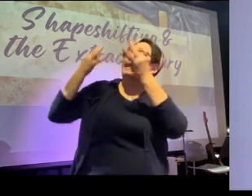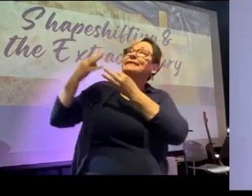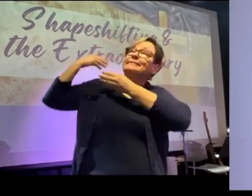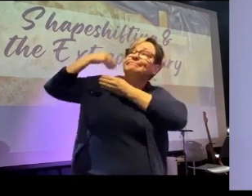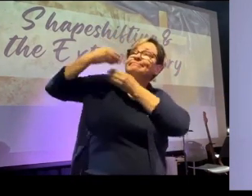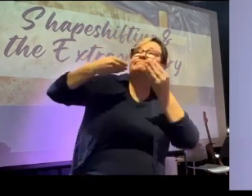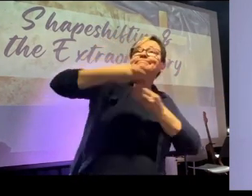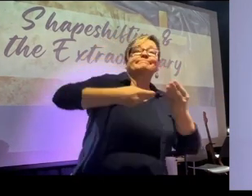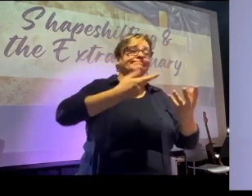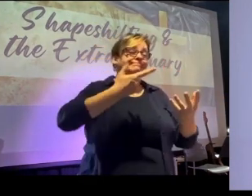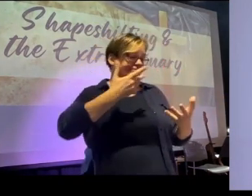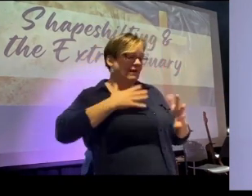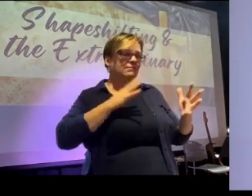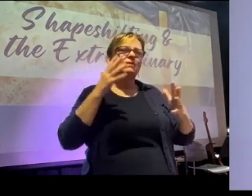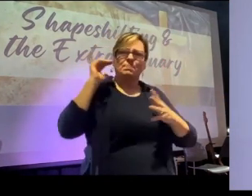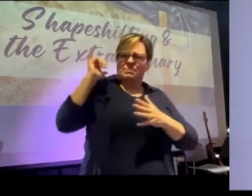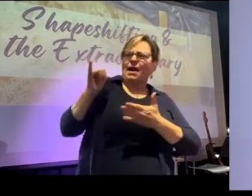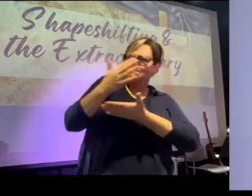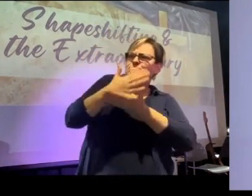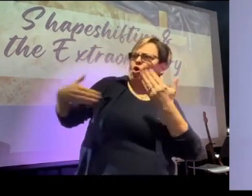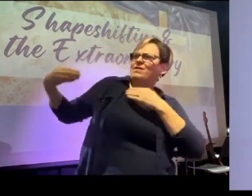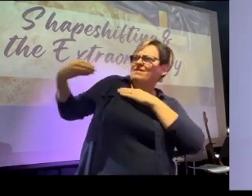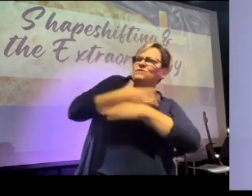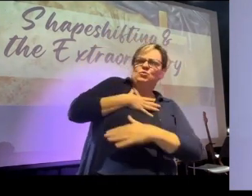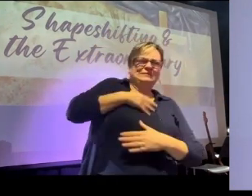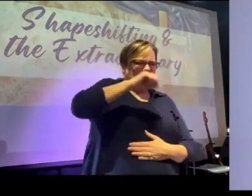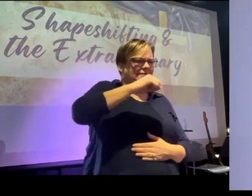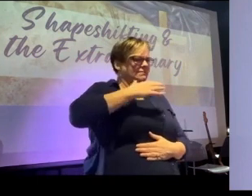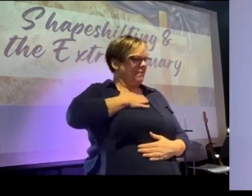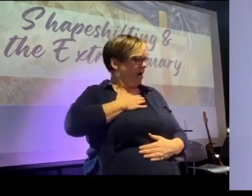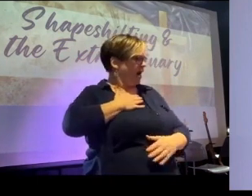groups, by your country and culture.